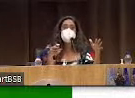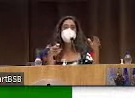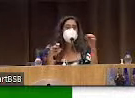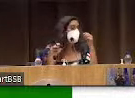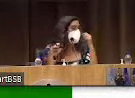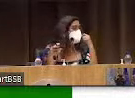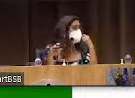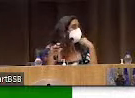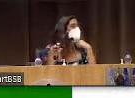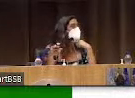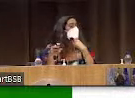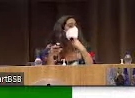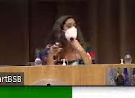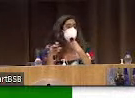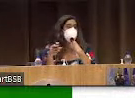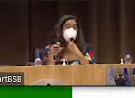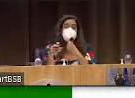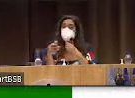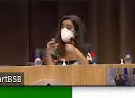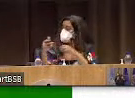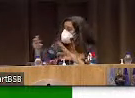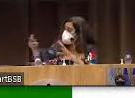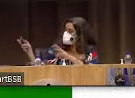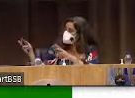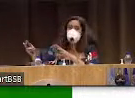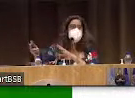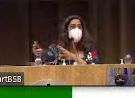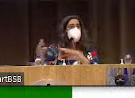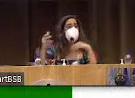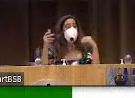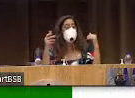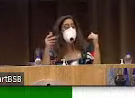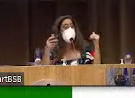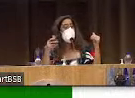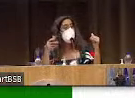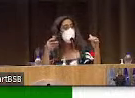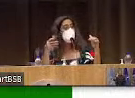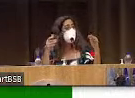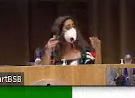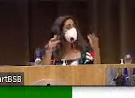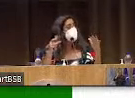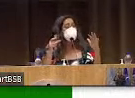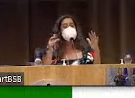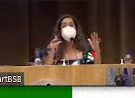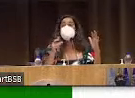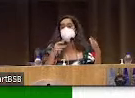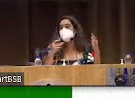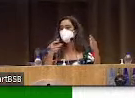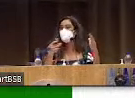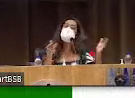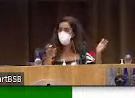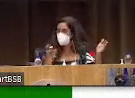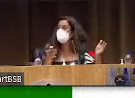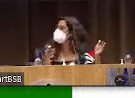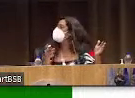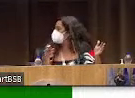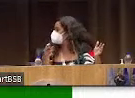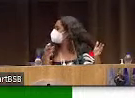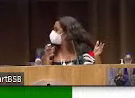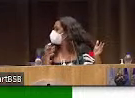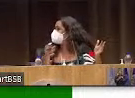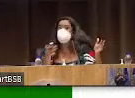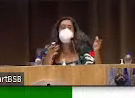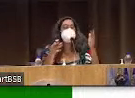would like to call attention is, as Anna said, we had